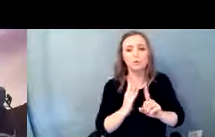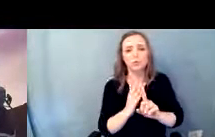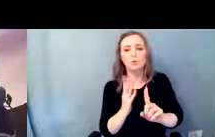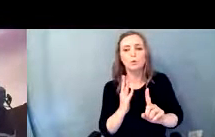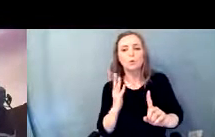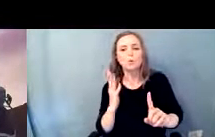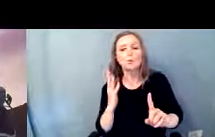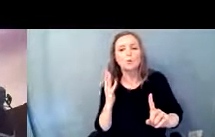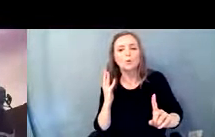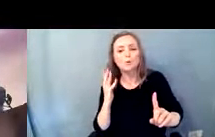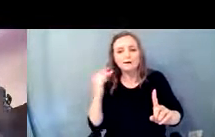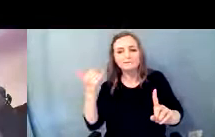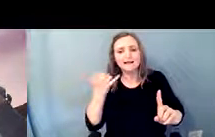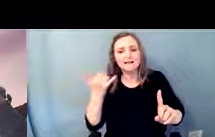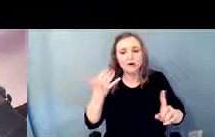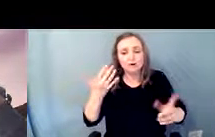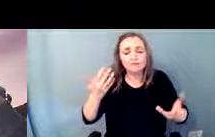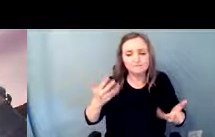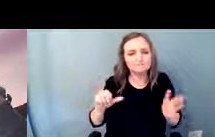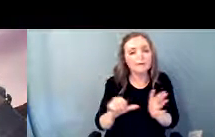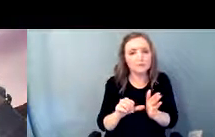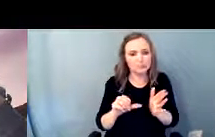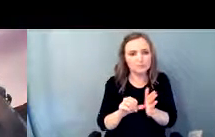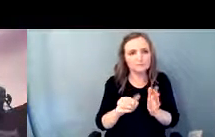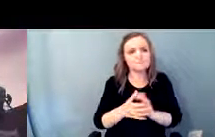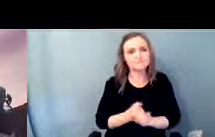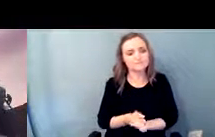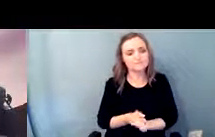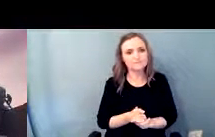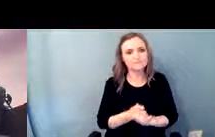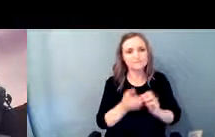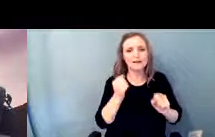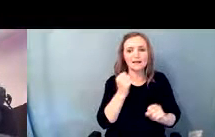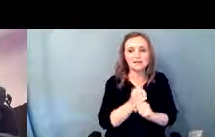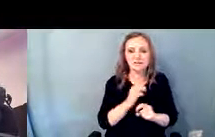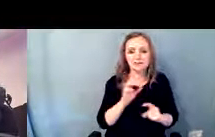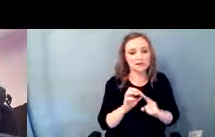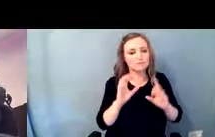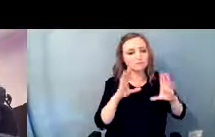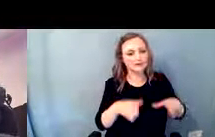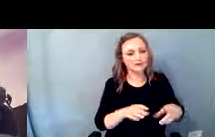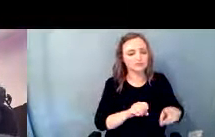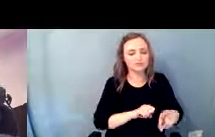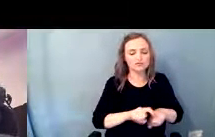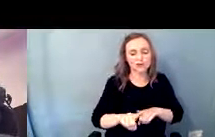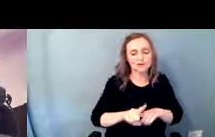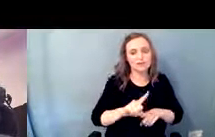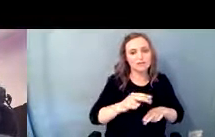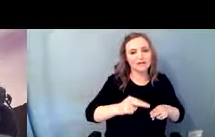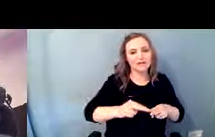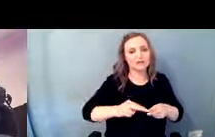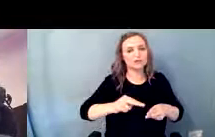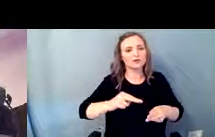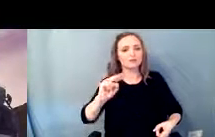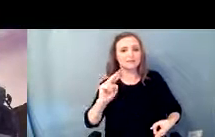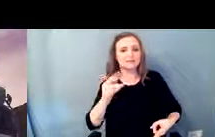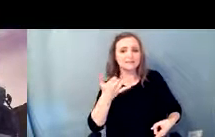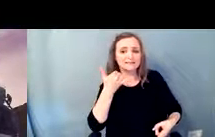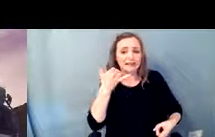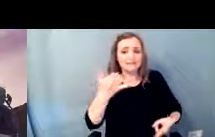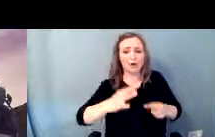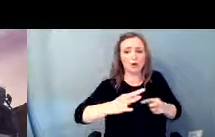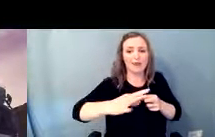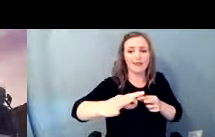talk to somebody at your practice. Practices did try and get as many lines in as possible, and as I say, try to look at other ways of